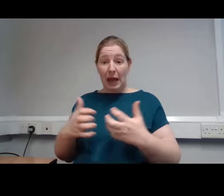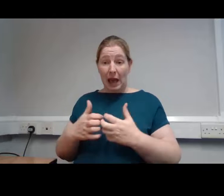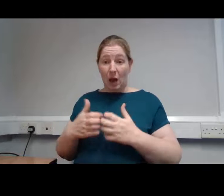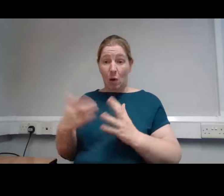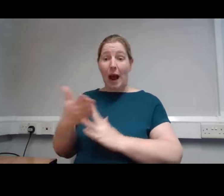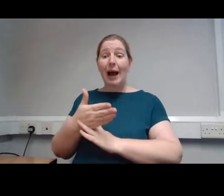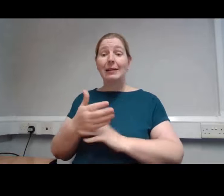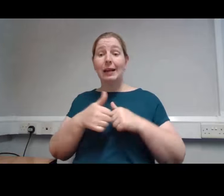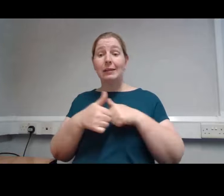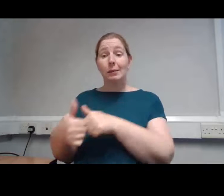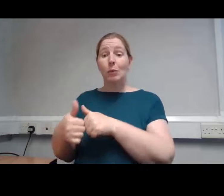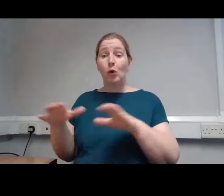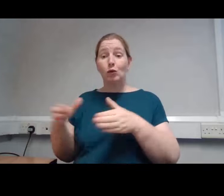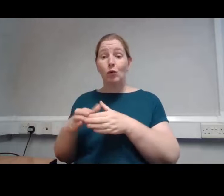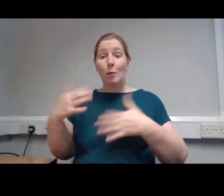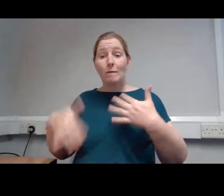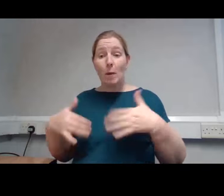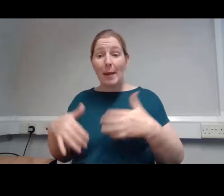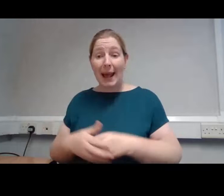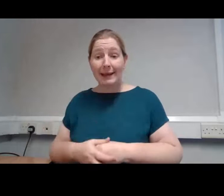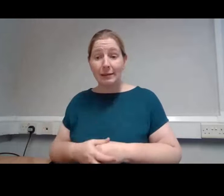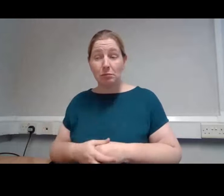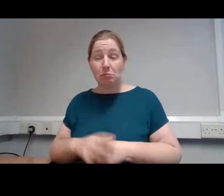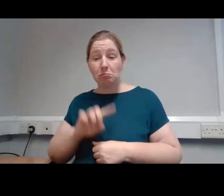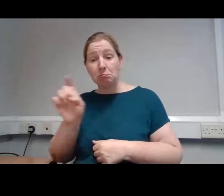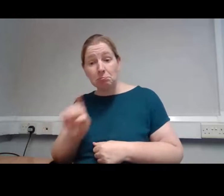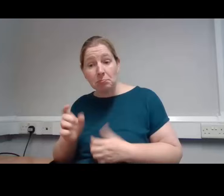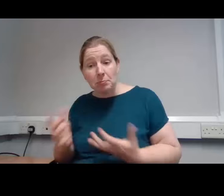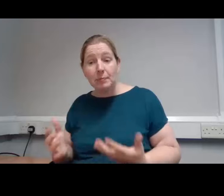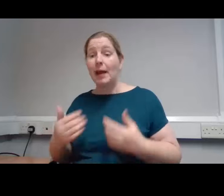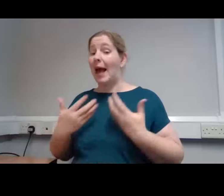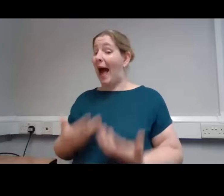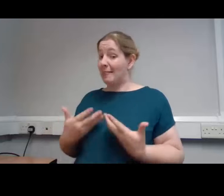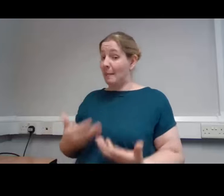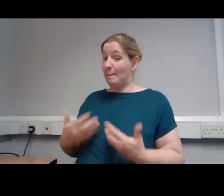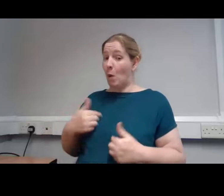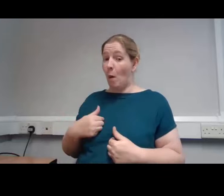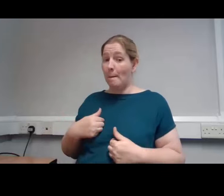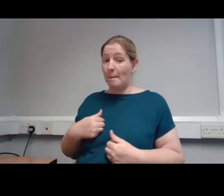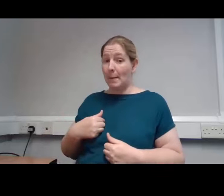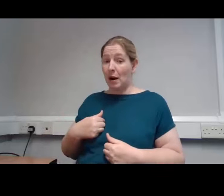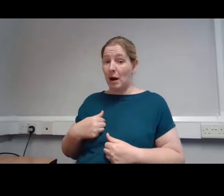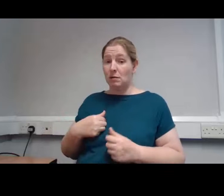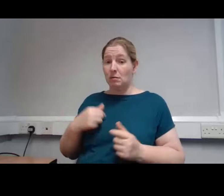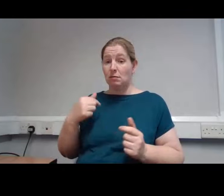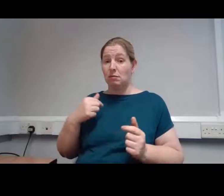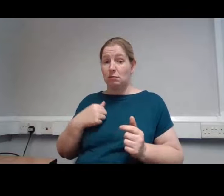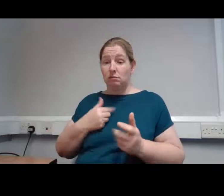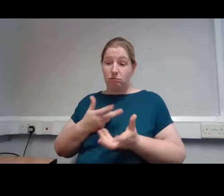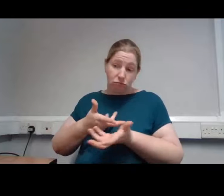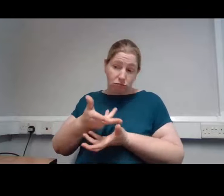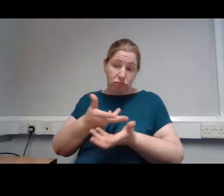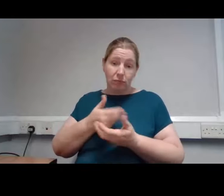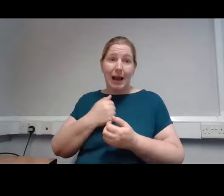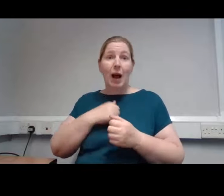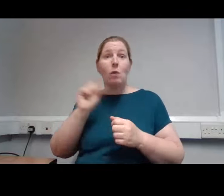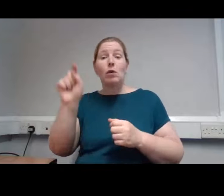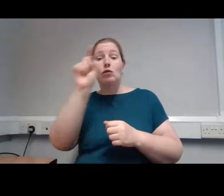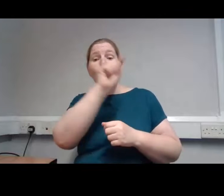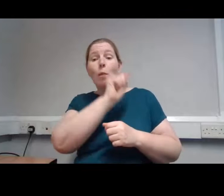group? At the moment, the advice I can give from talking to our pain support groups that